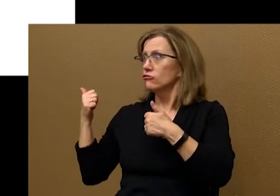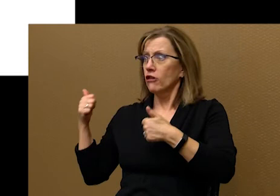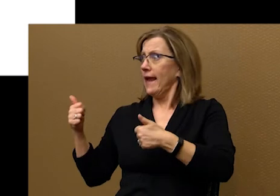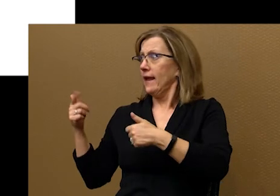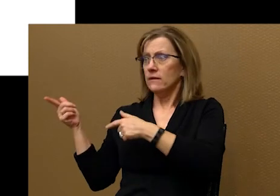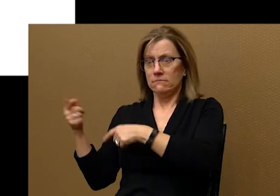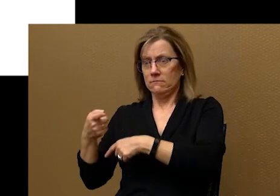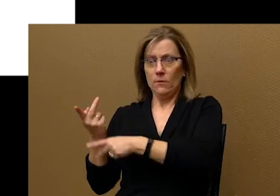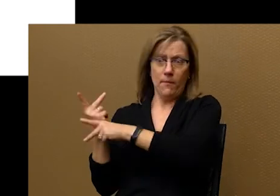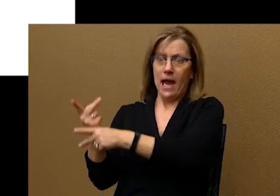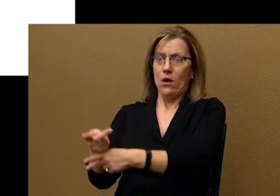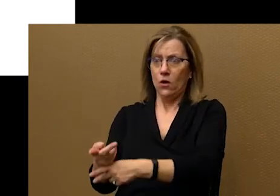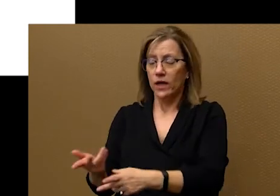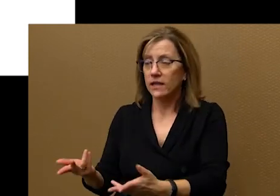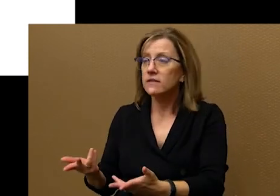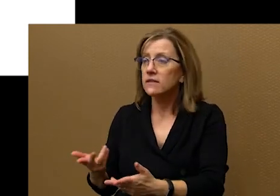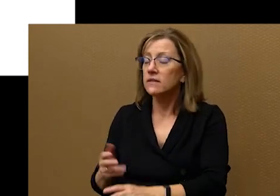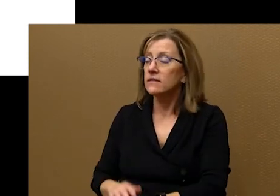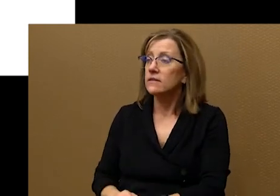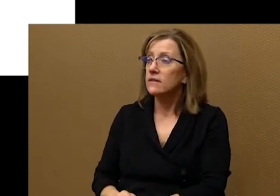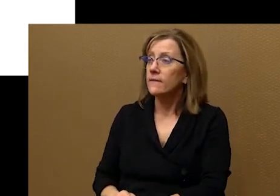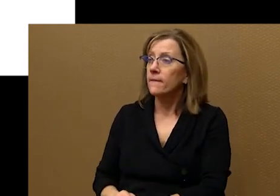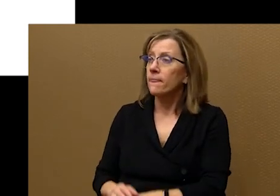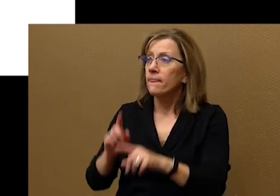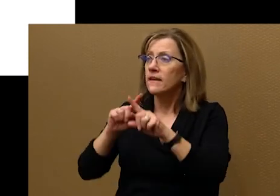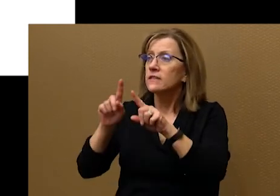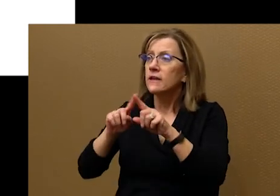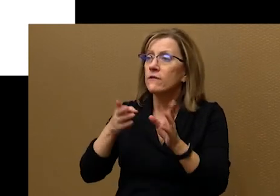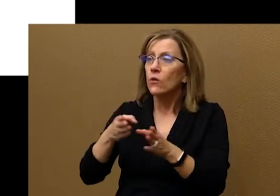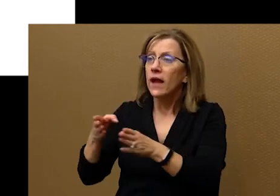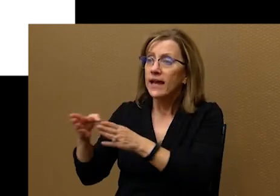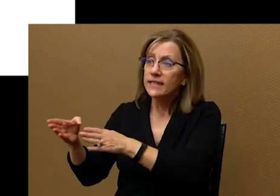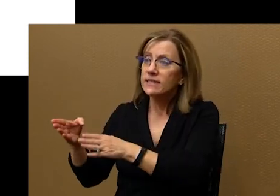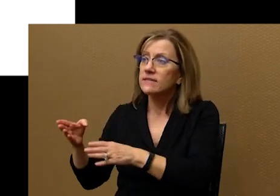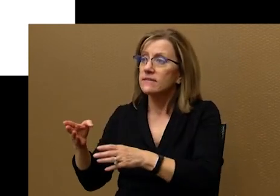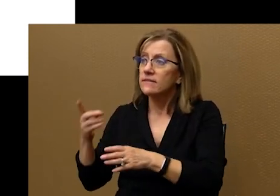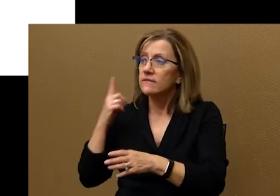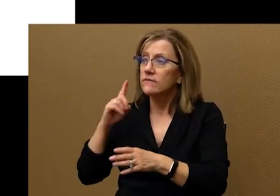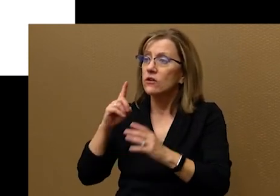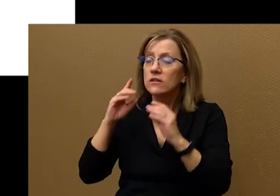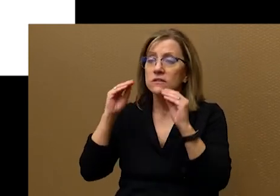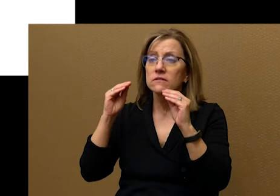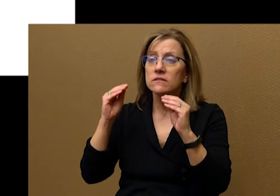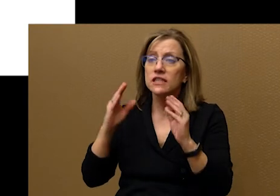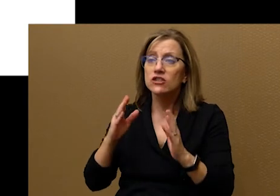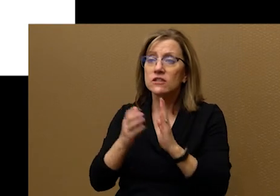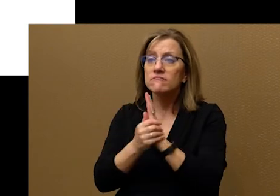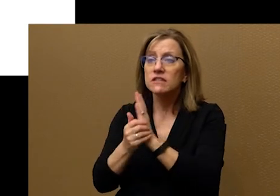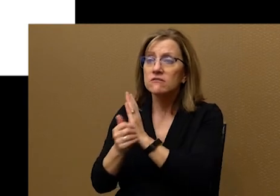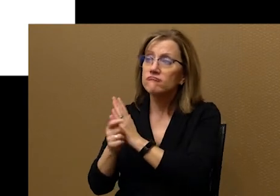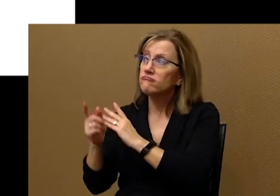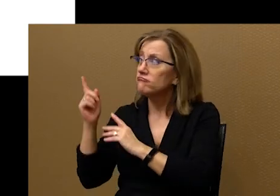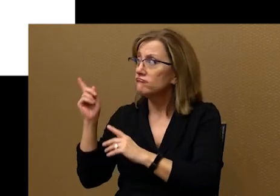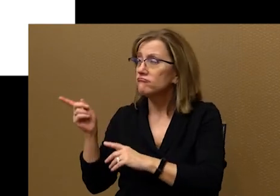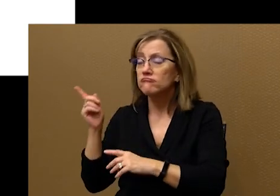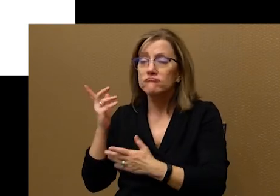it, because look at all the different ways that they're existing for teaching skills. Maybe some of these are useful to